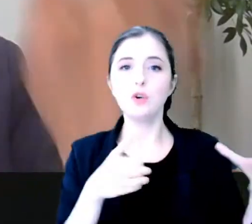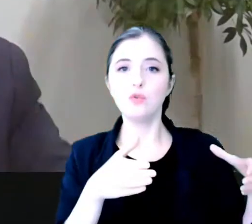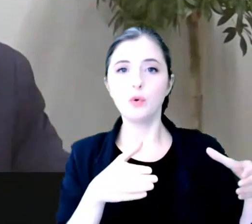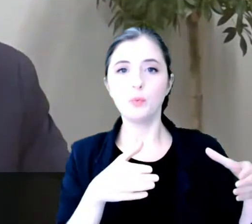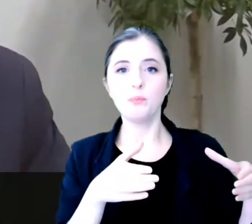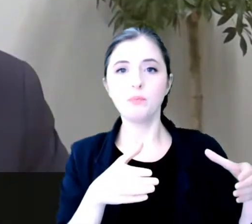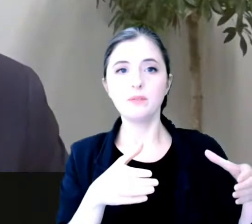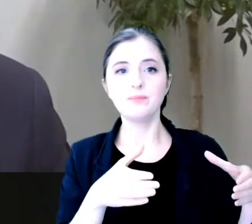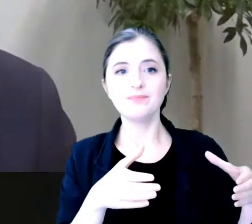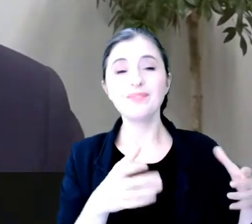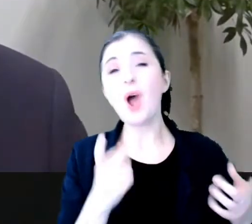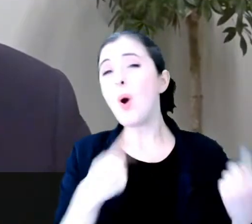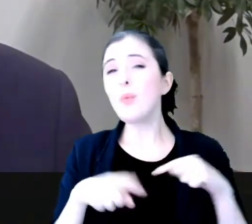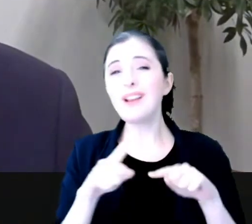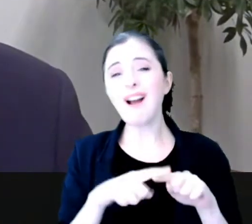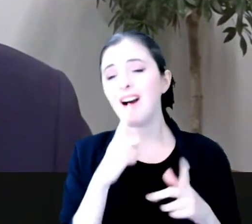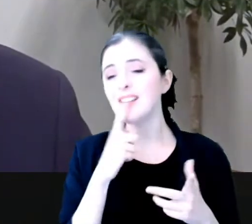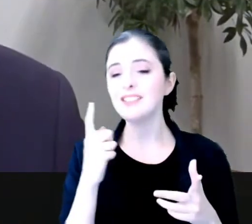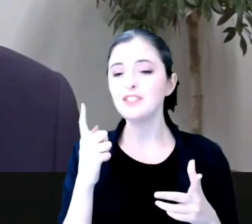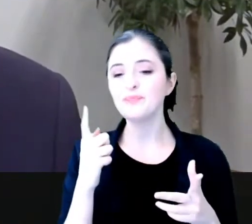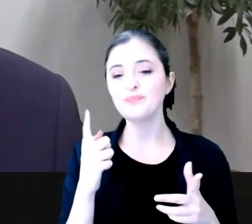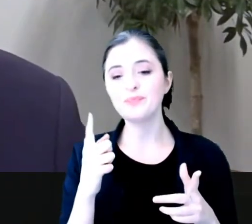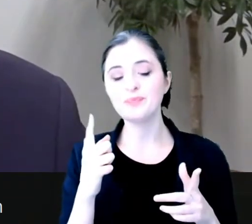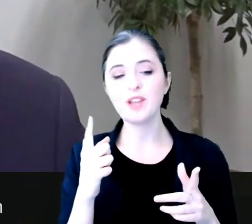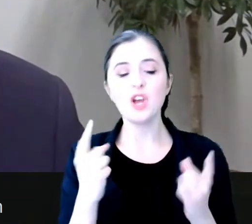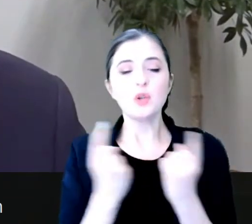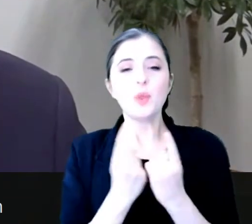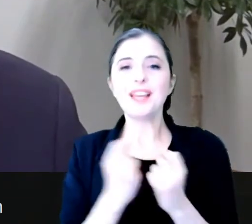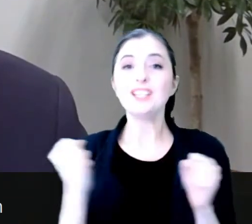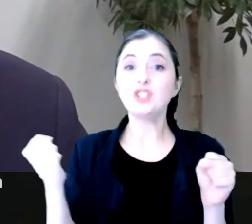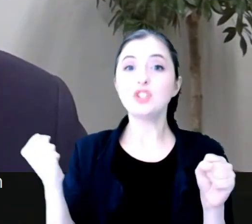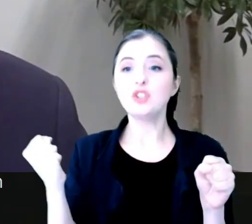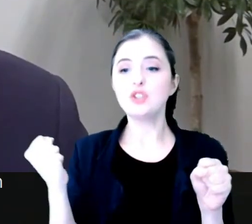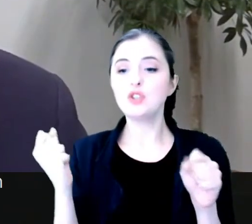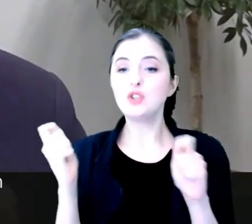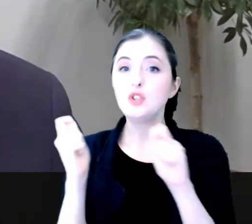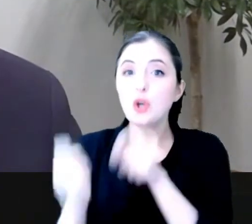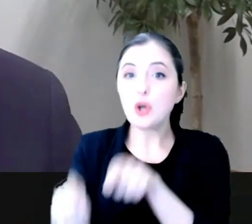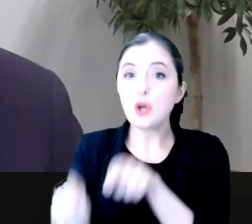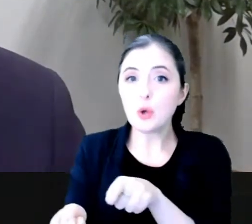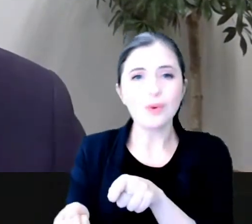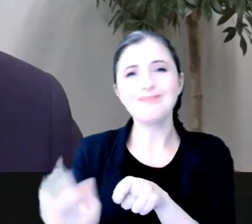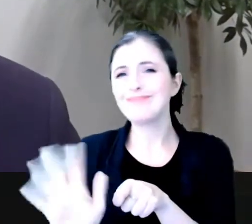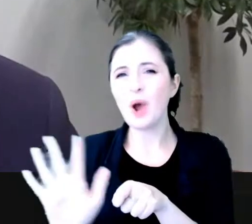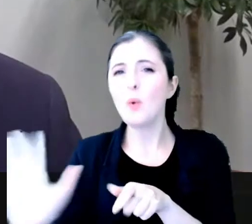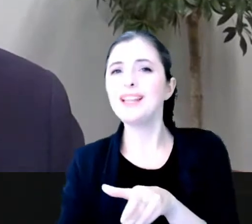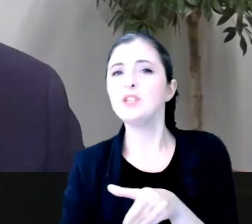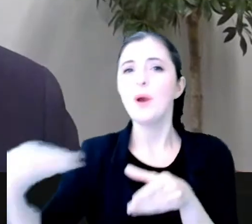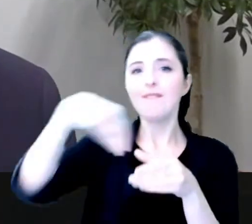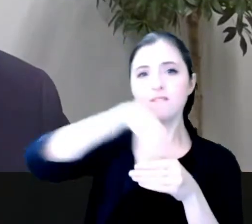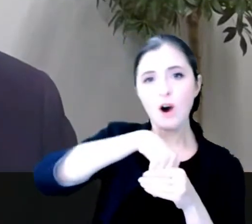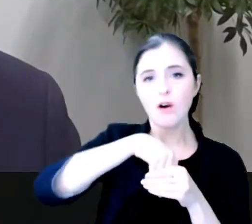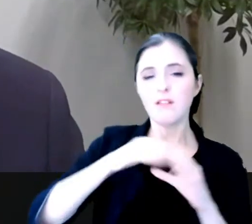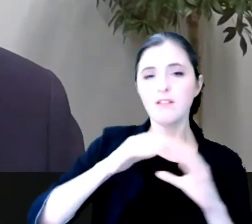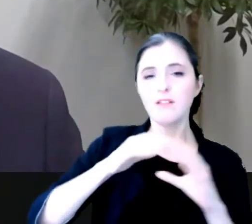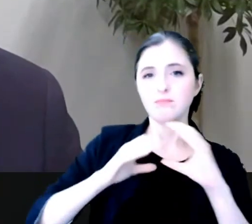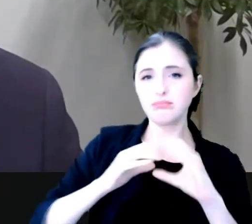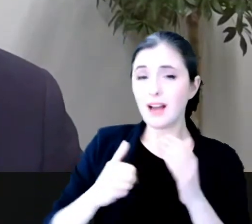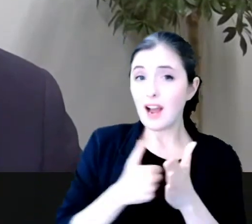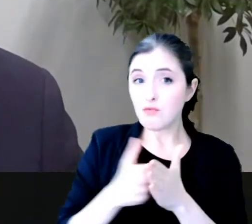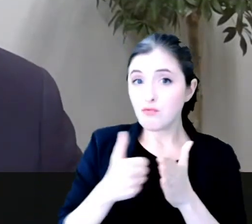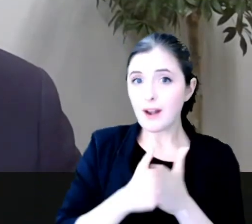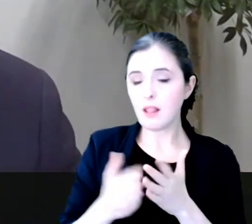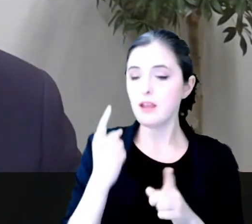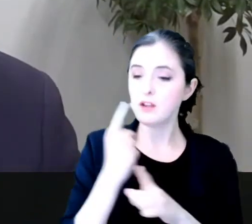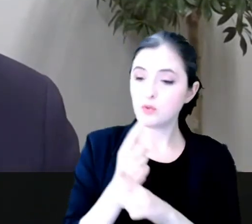are done to young people. We need to involve young people in the conversations we have. I regularly speak to and listen to young people.